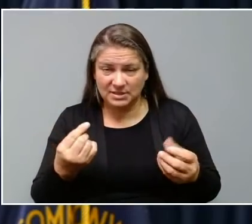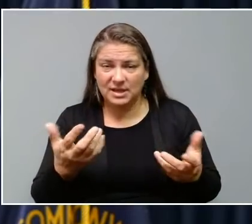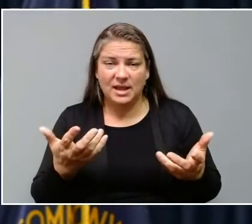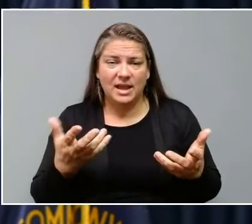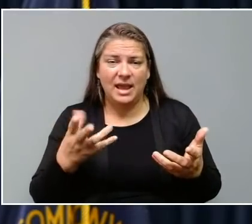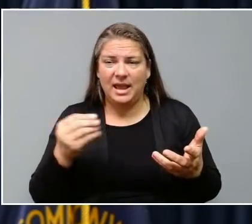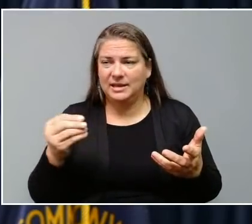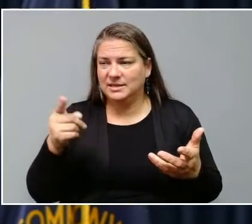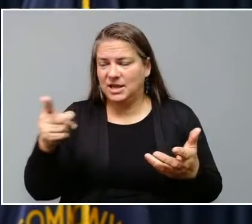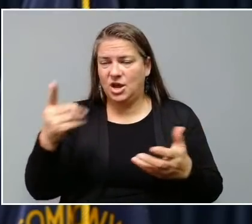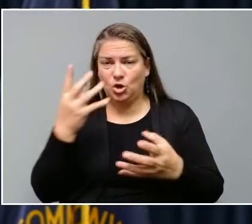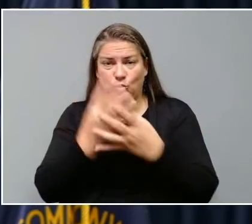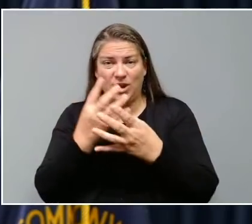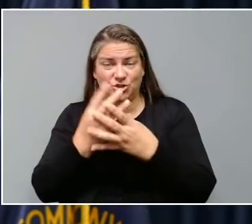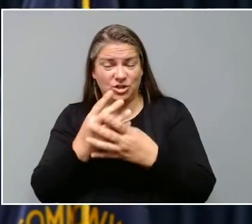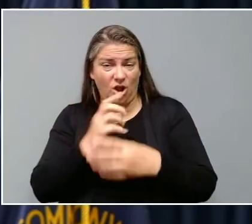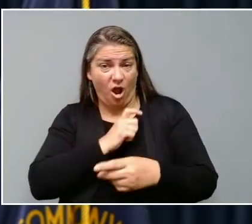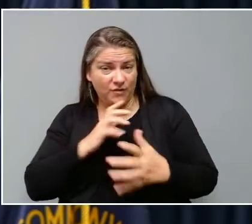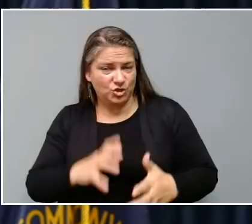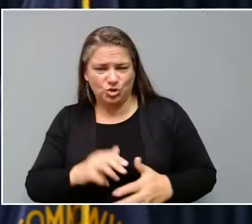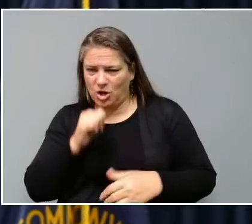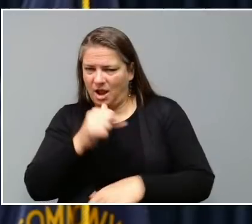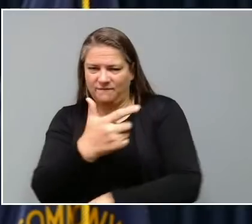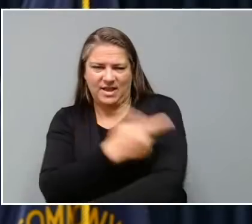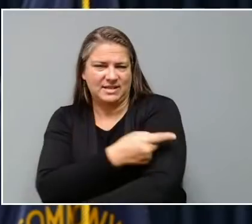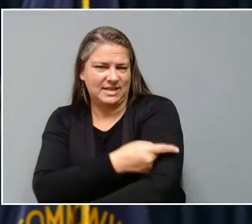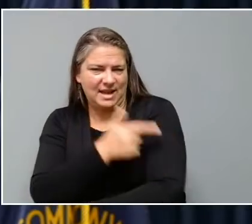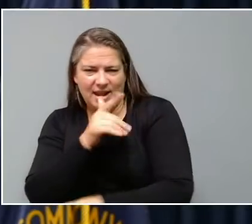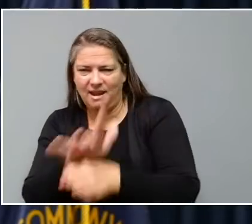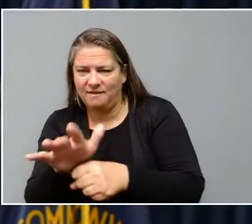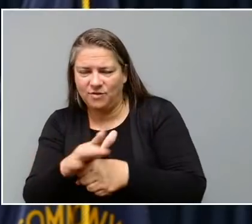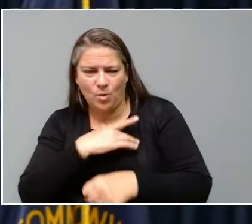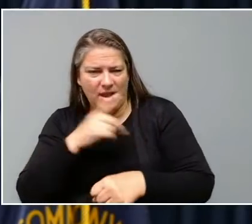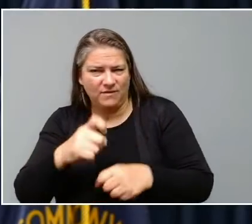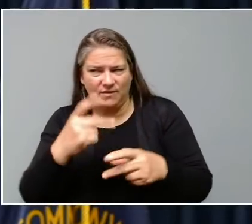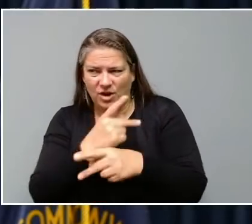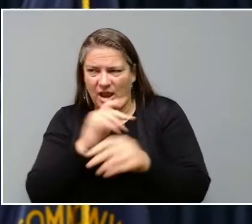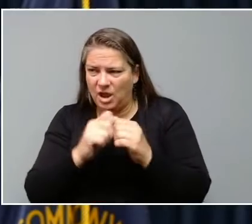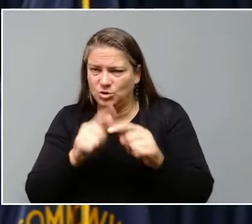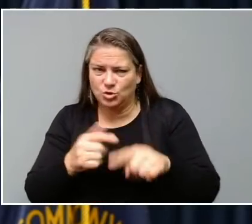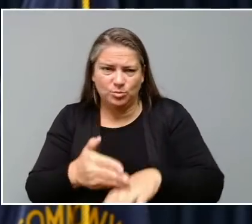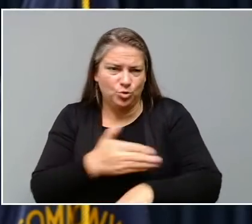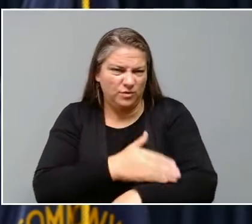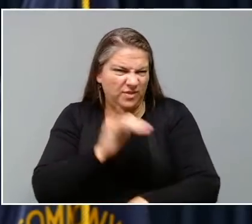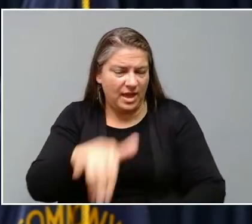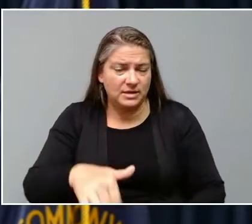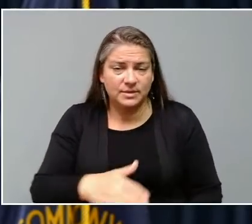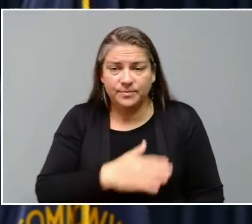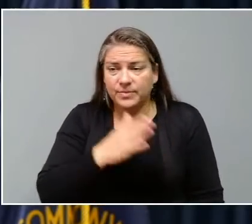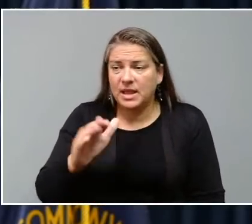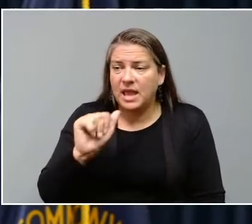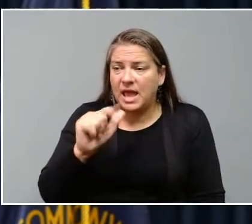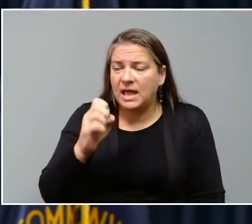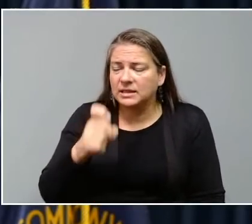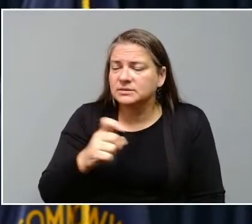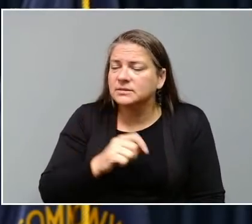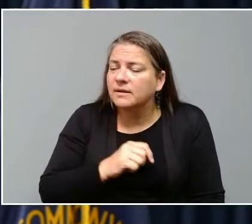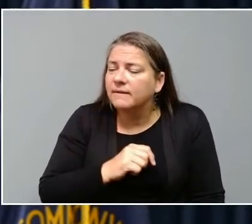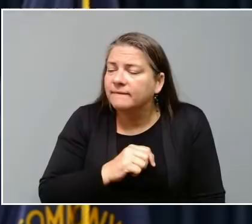are vaccinated. We're still trying to figure out how to do better there. Alex Akisto from the Herald Leader.